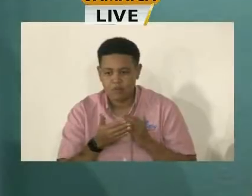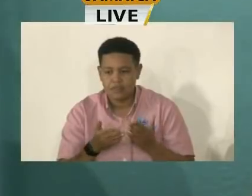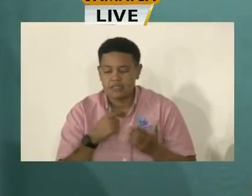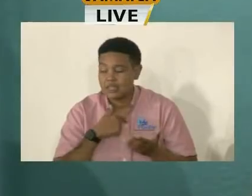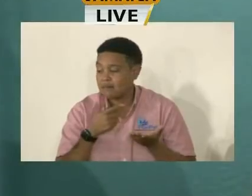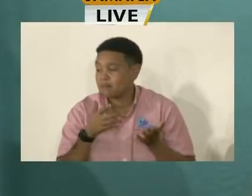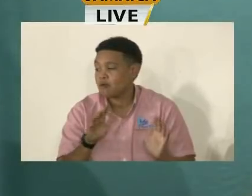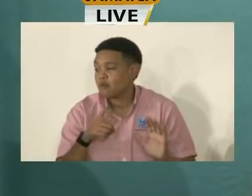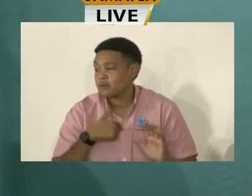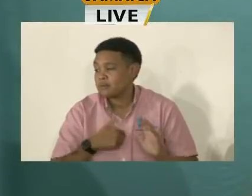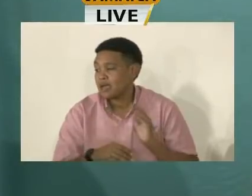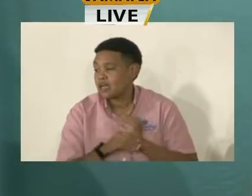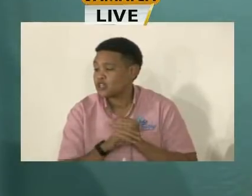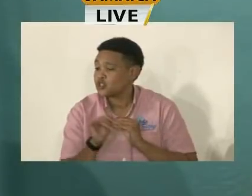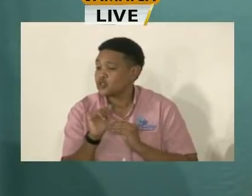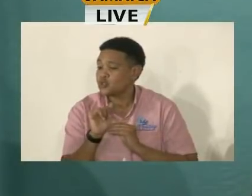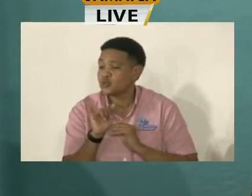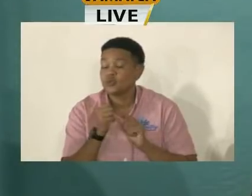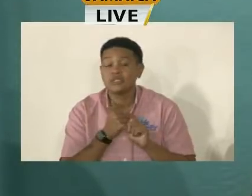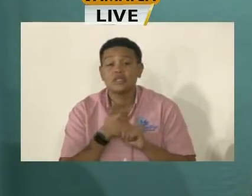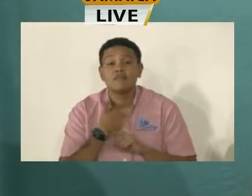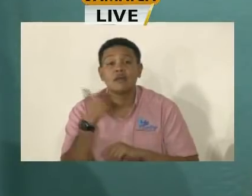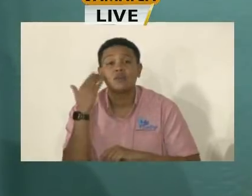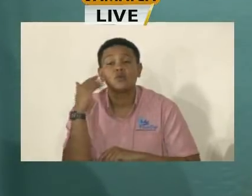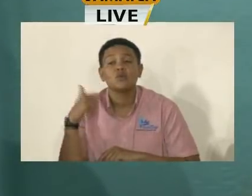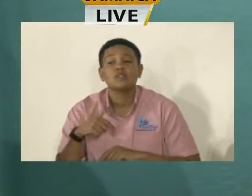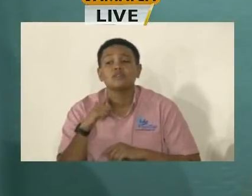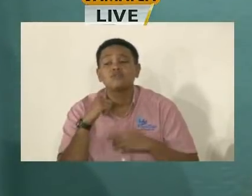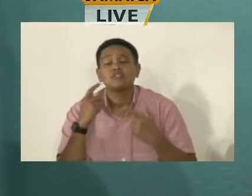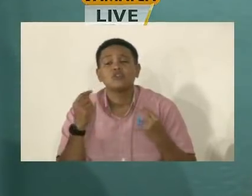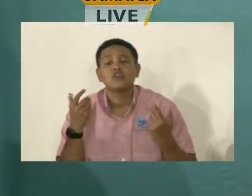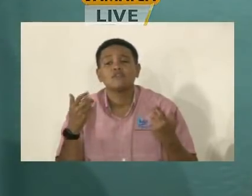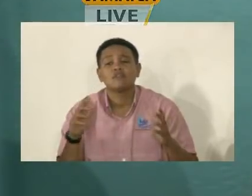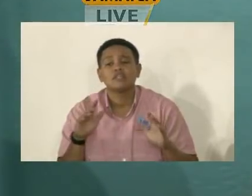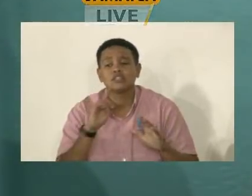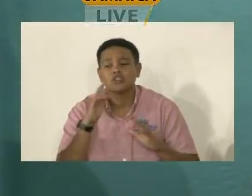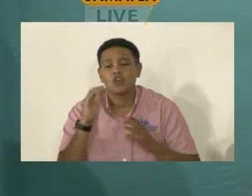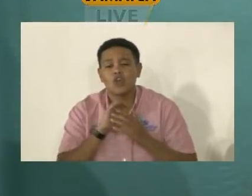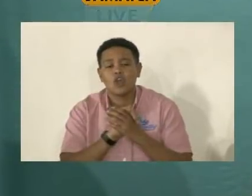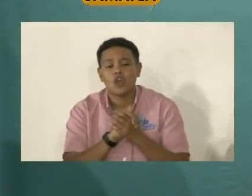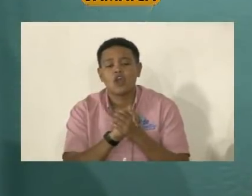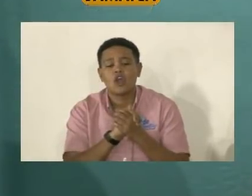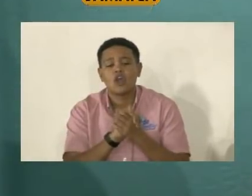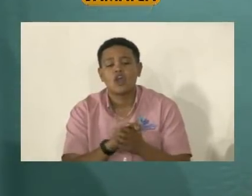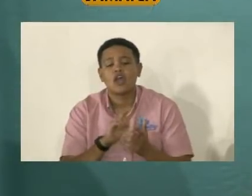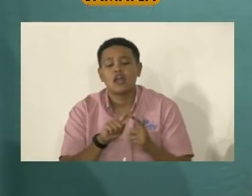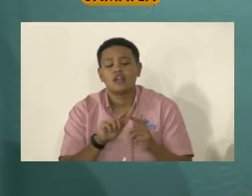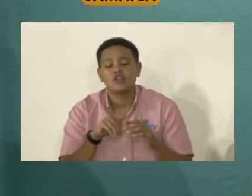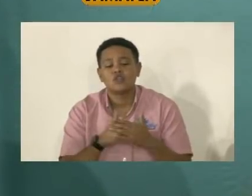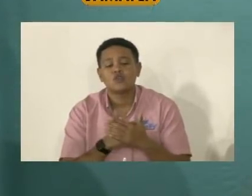also, and I know that this was done, to congratulate the